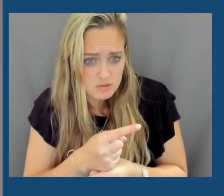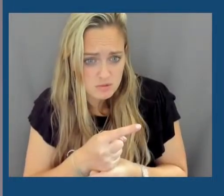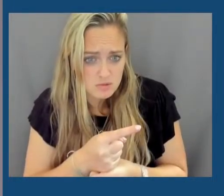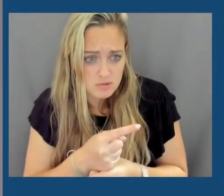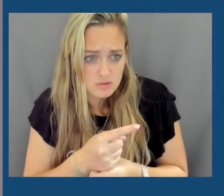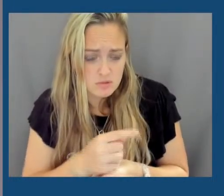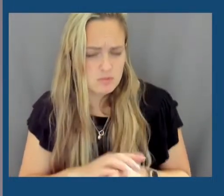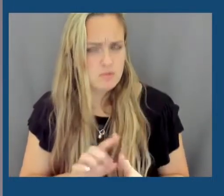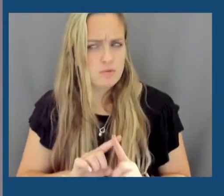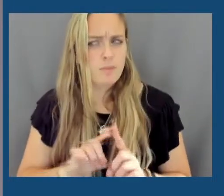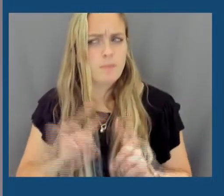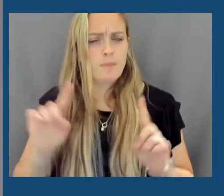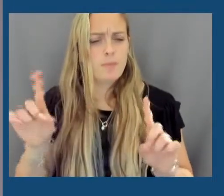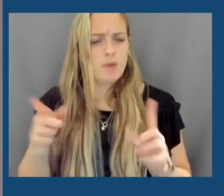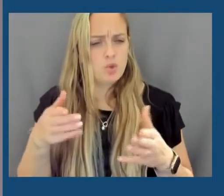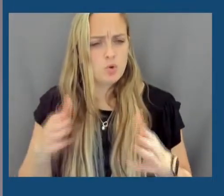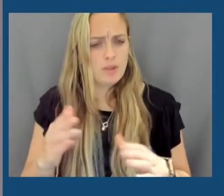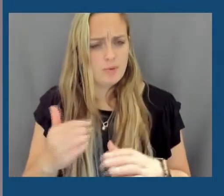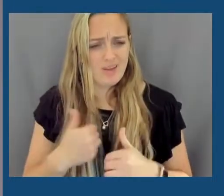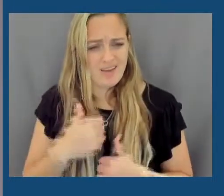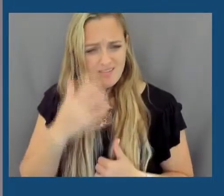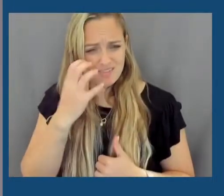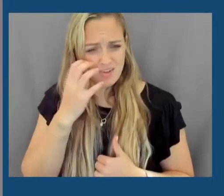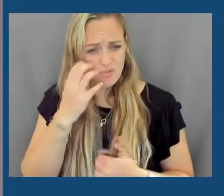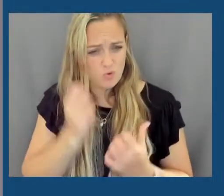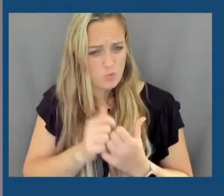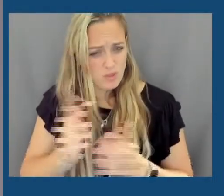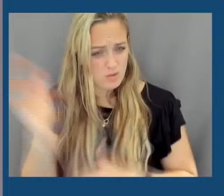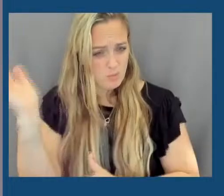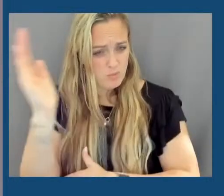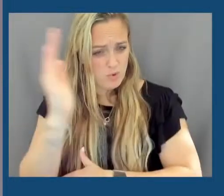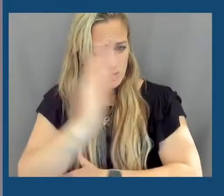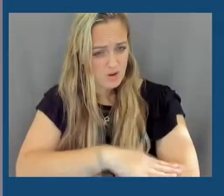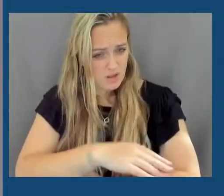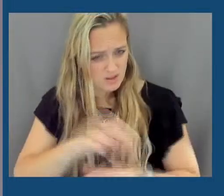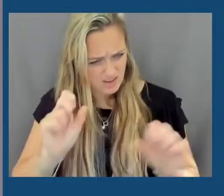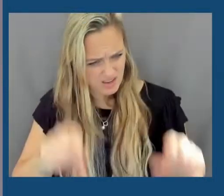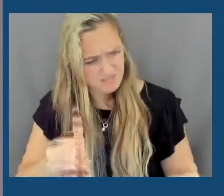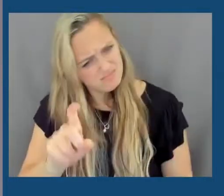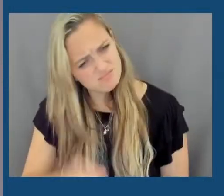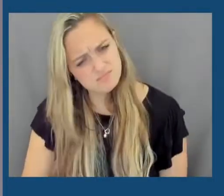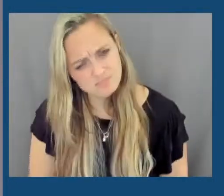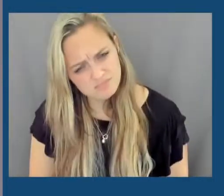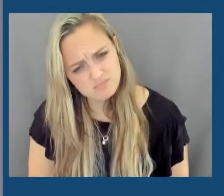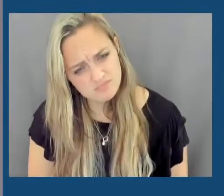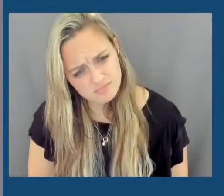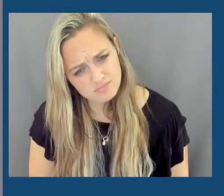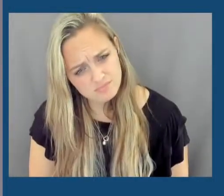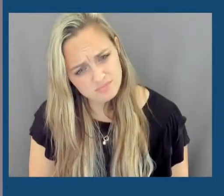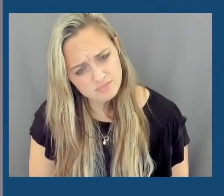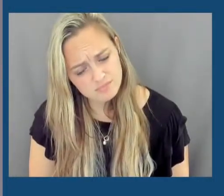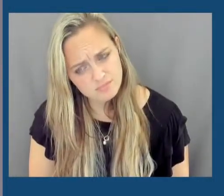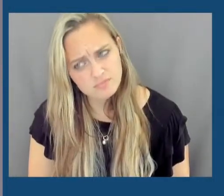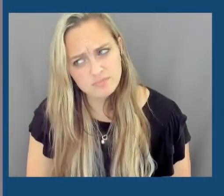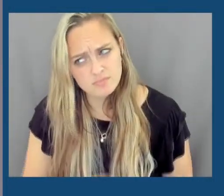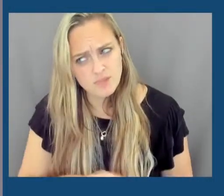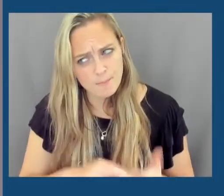But they're allowed to have their cell phone with them all day in school. I mean,